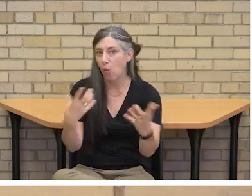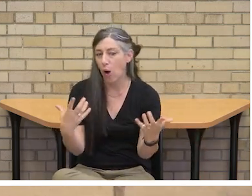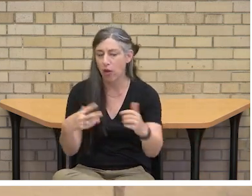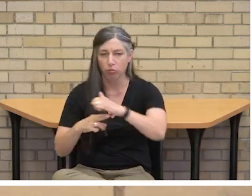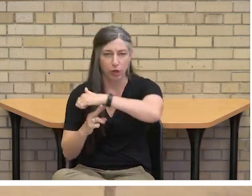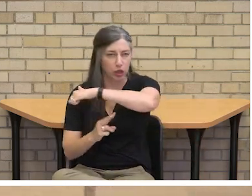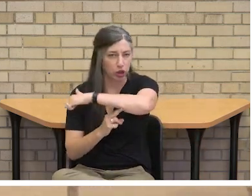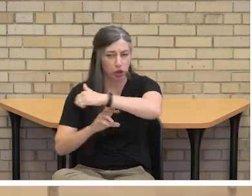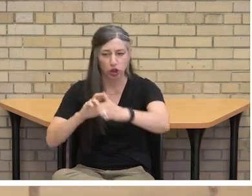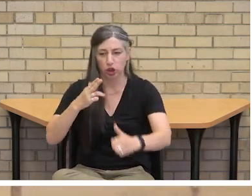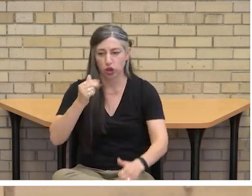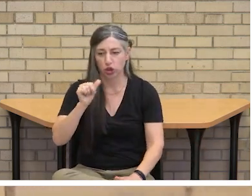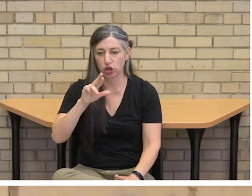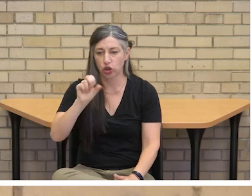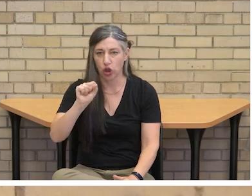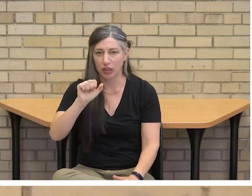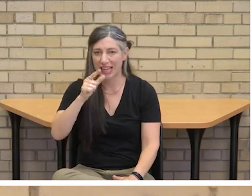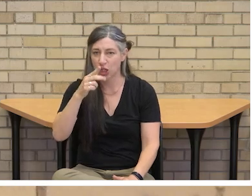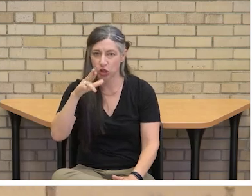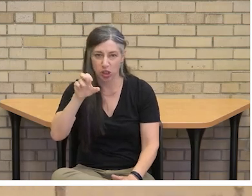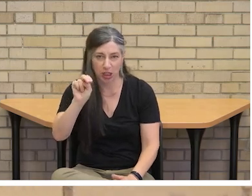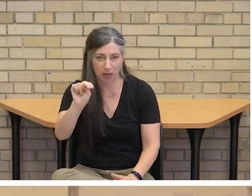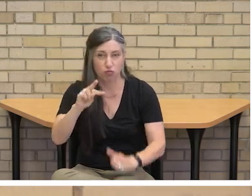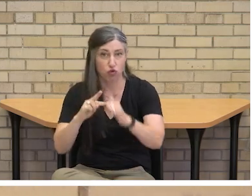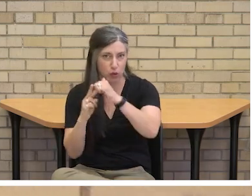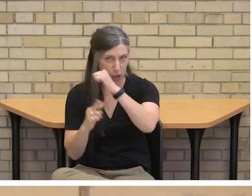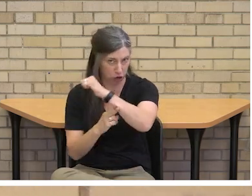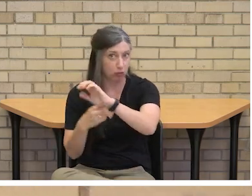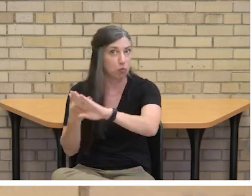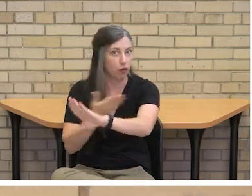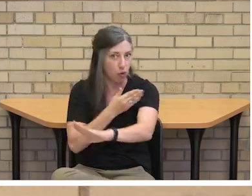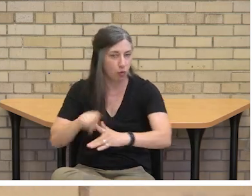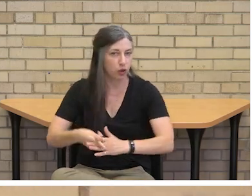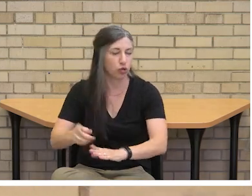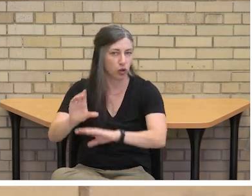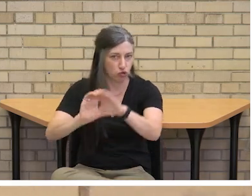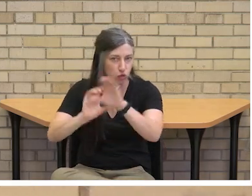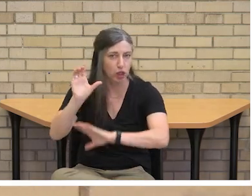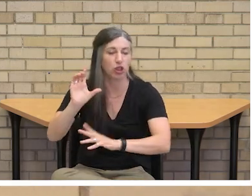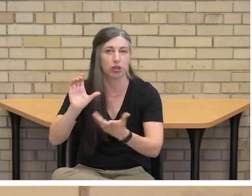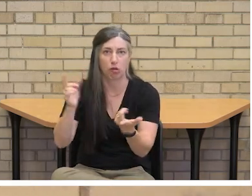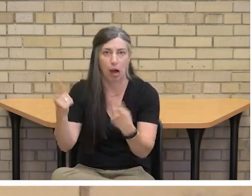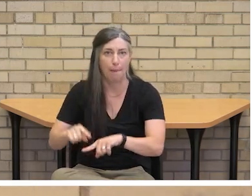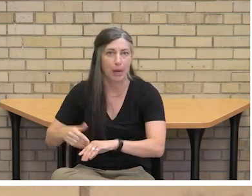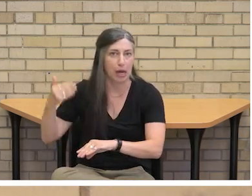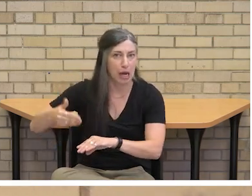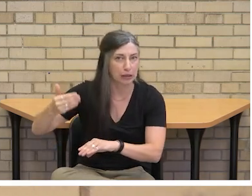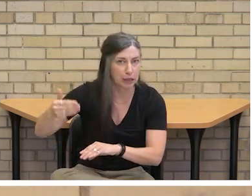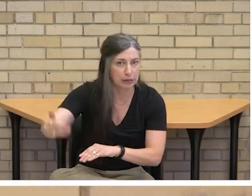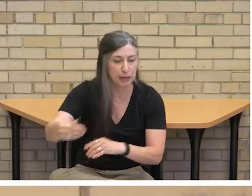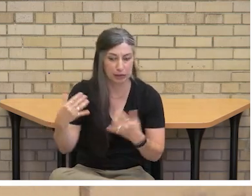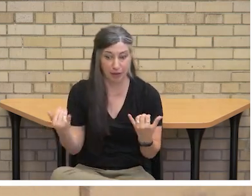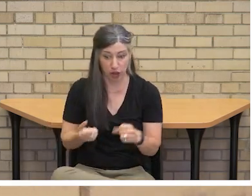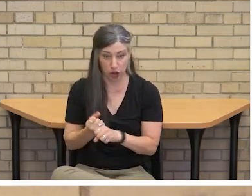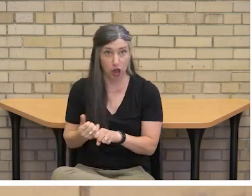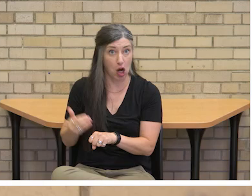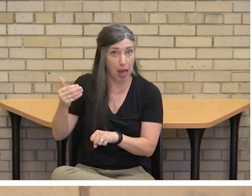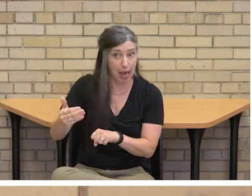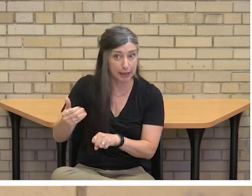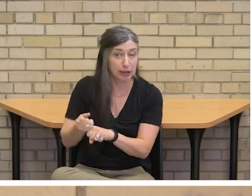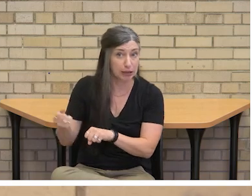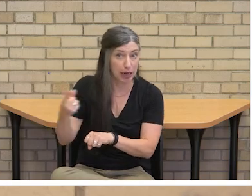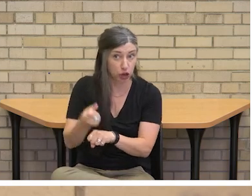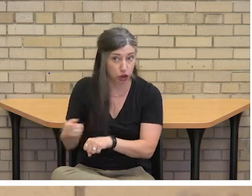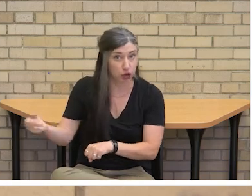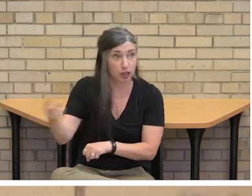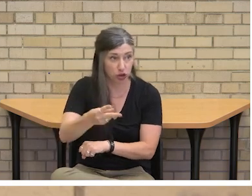Bridge pre-construction. So just some updates about what's going to be coming down the line the next couple of years. Before we get started,